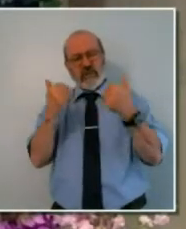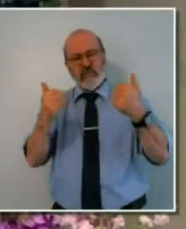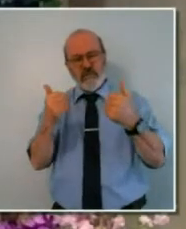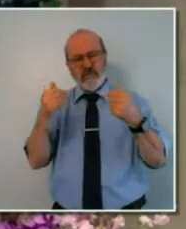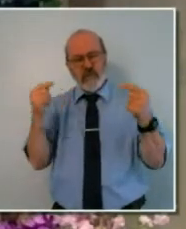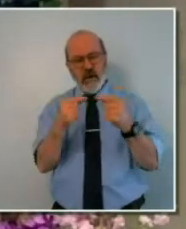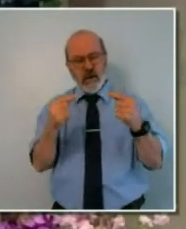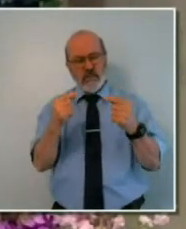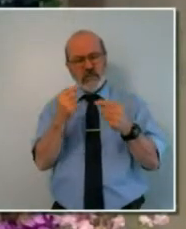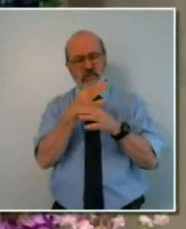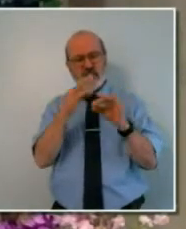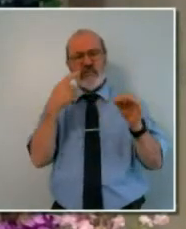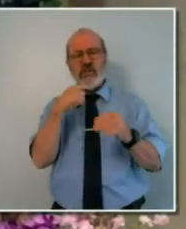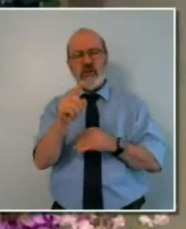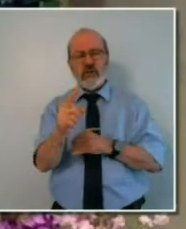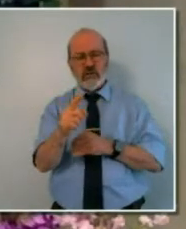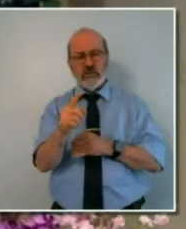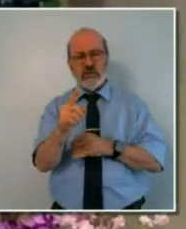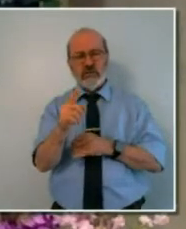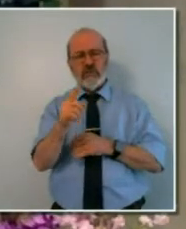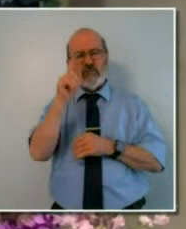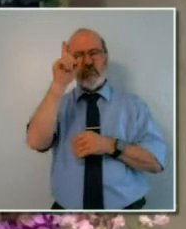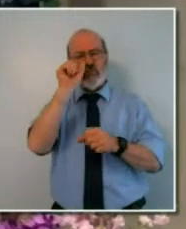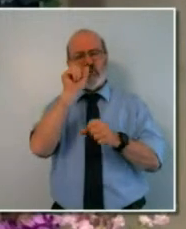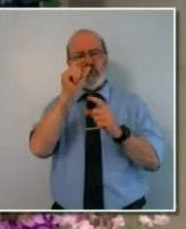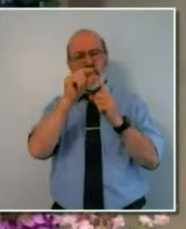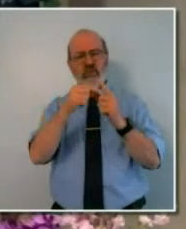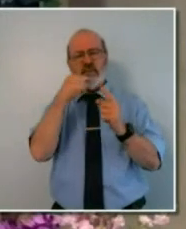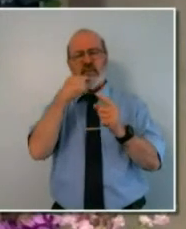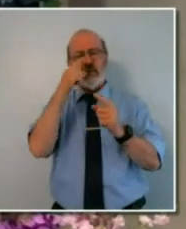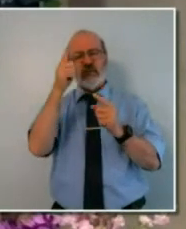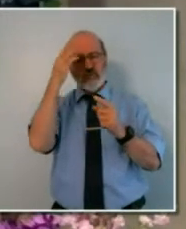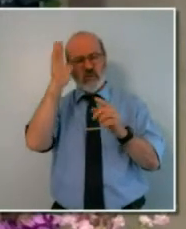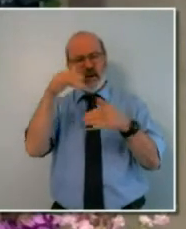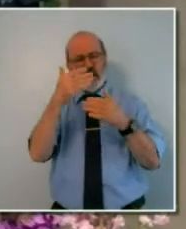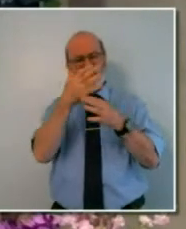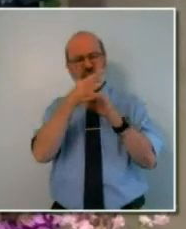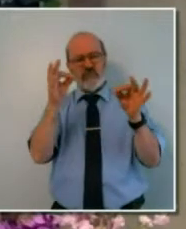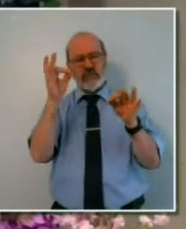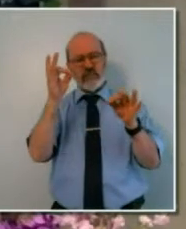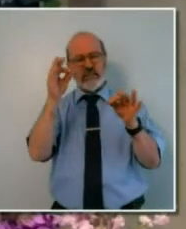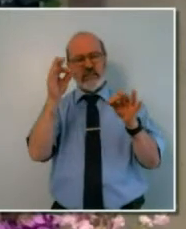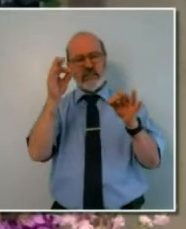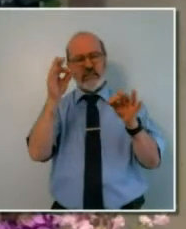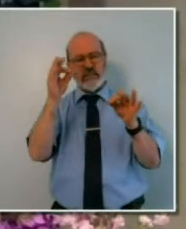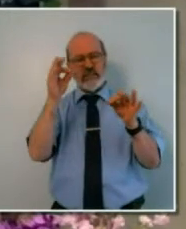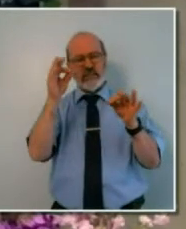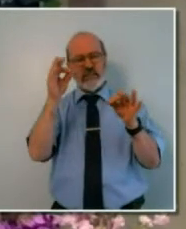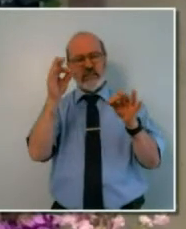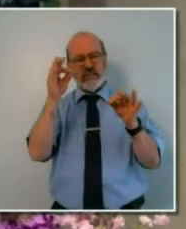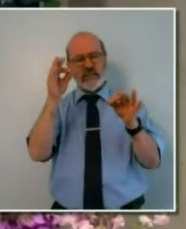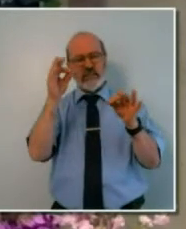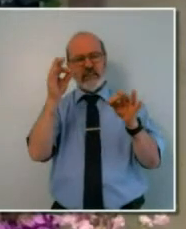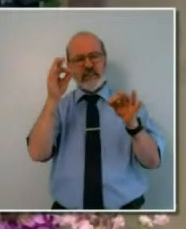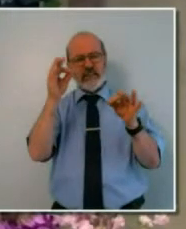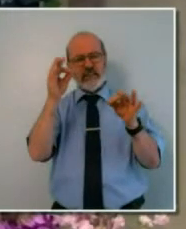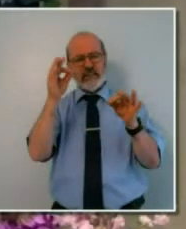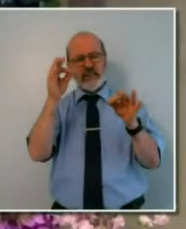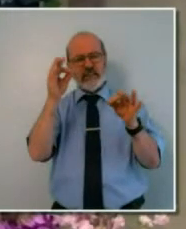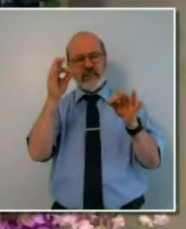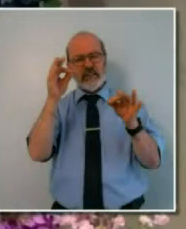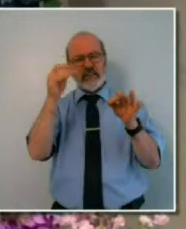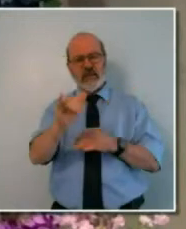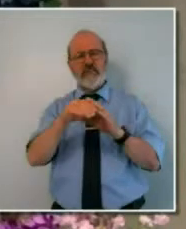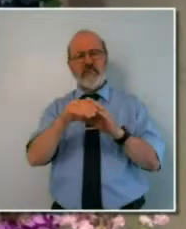deliver her. For your word says that you know how to deliver the godly out of temptation. And so we lift her up to you.